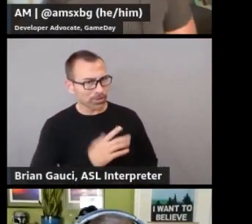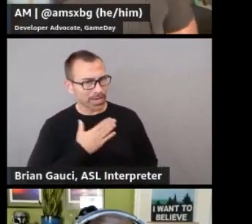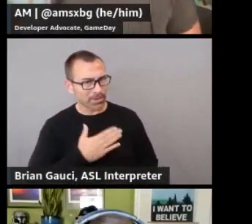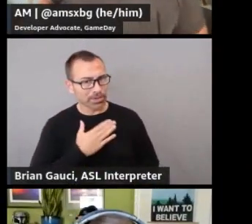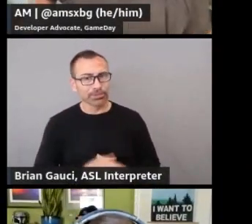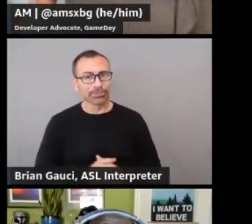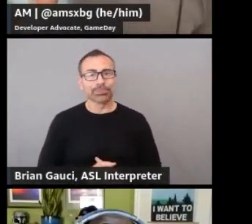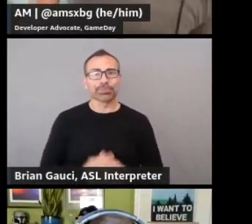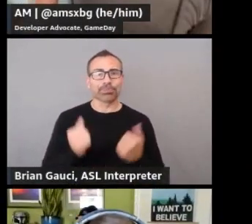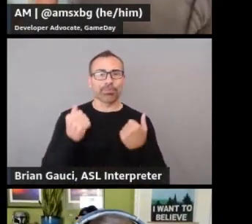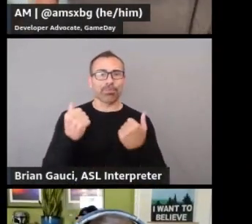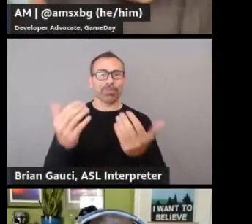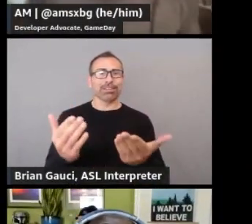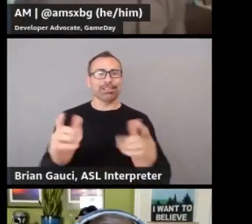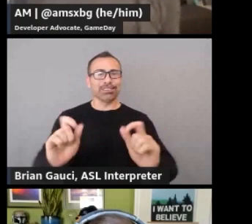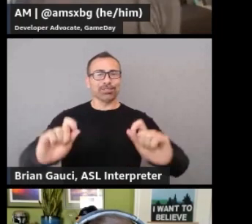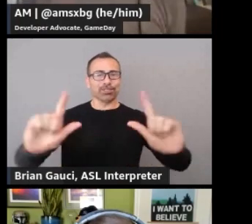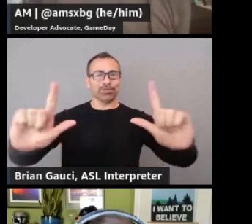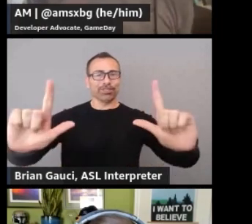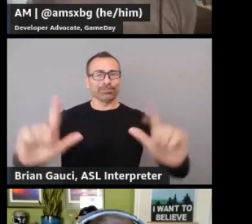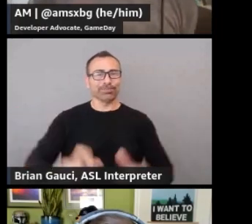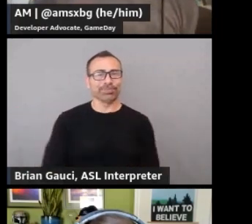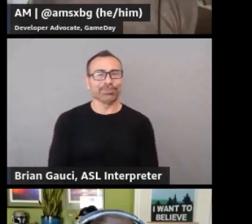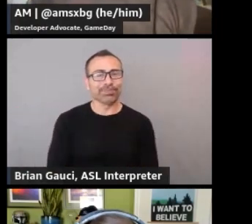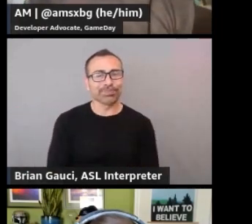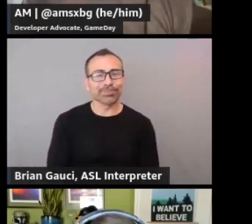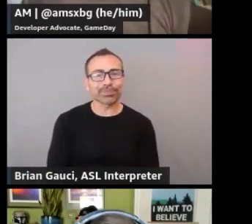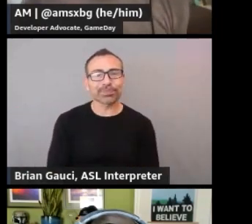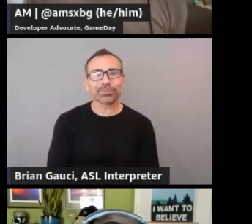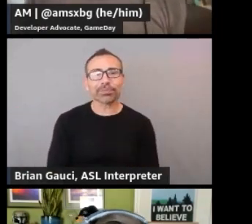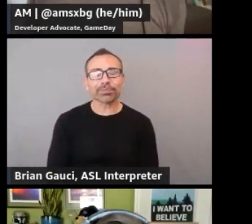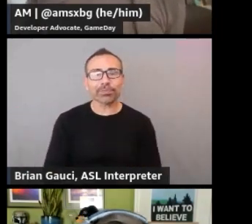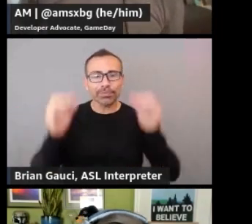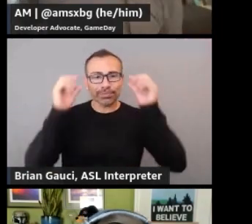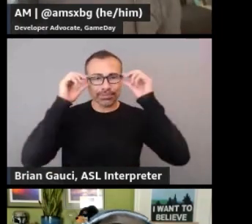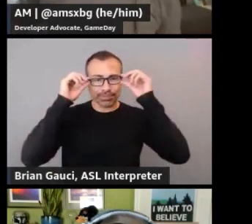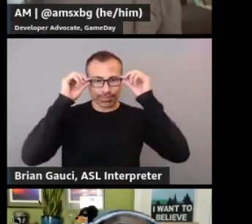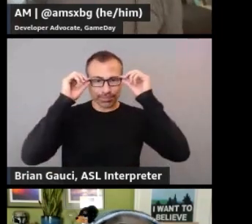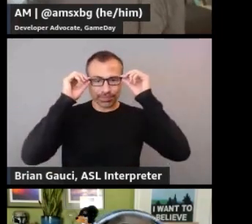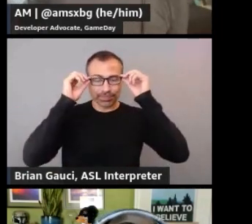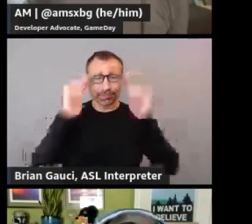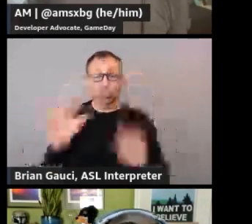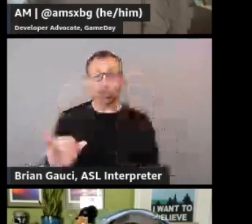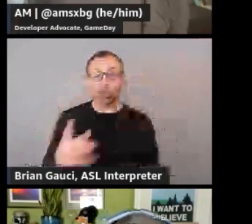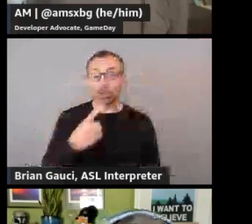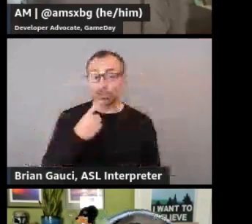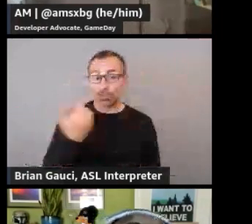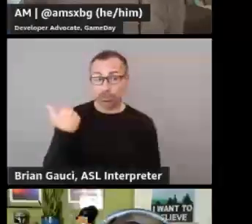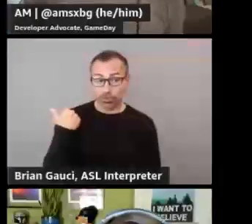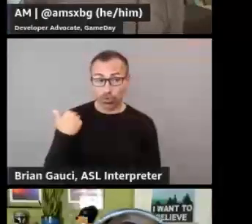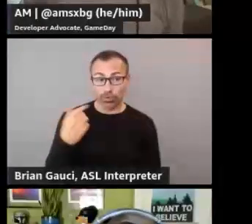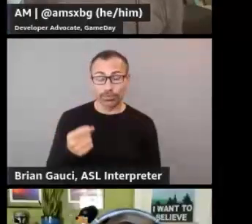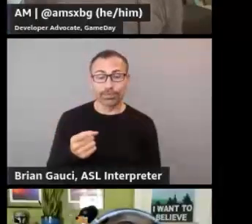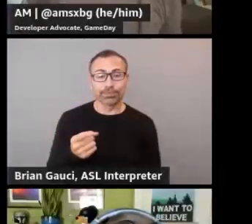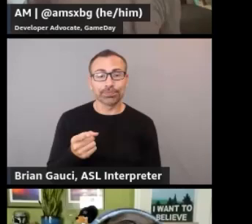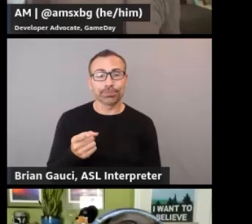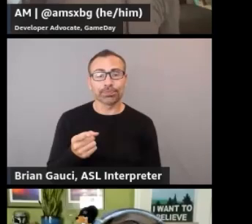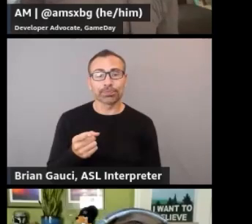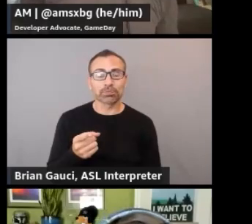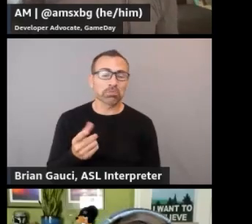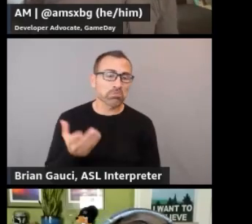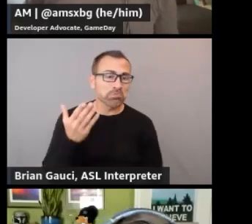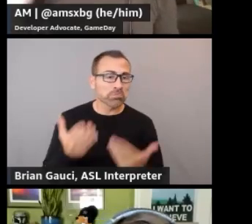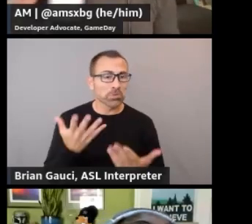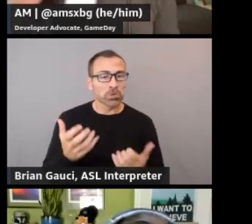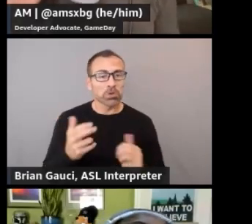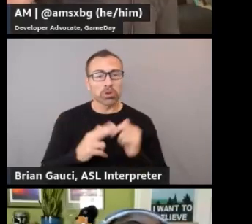your screen and let's see. All right. So, like I was saying before, you would like to, let's suppose you want to